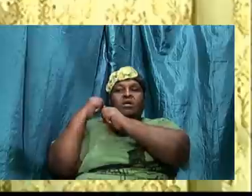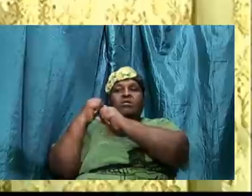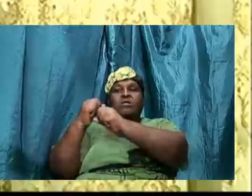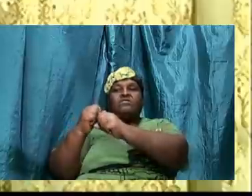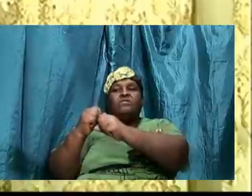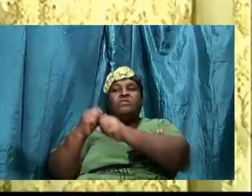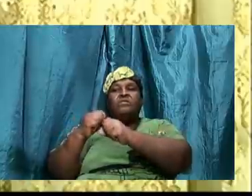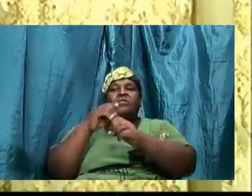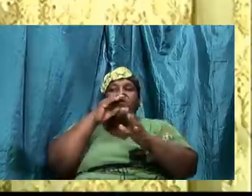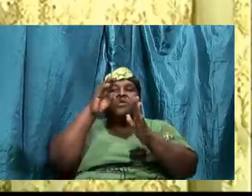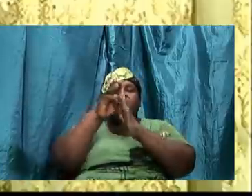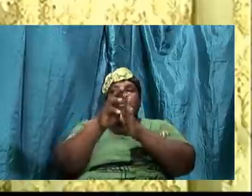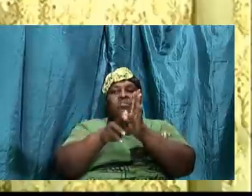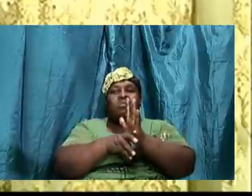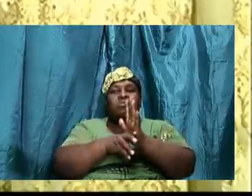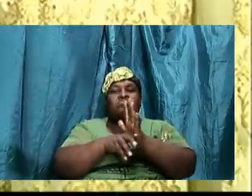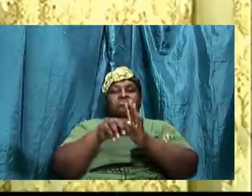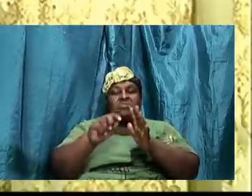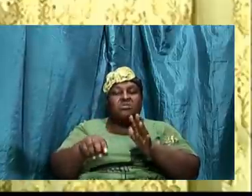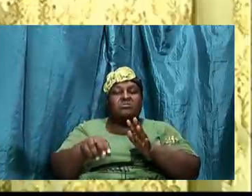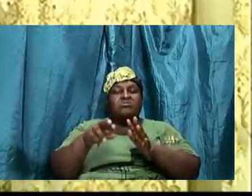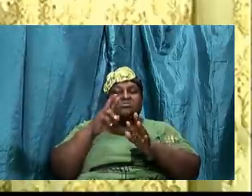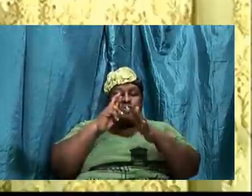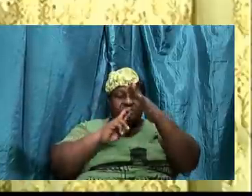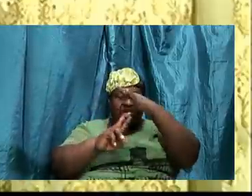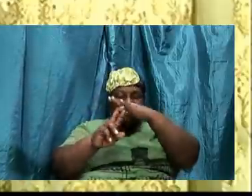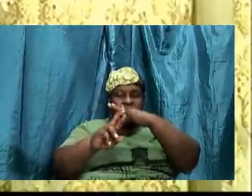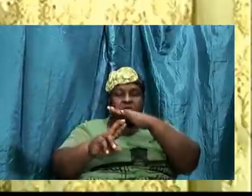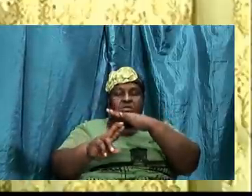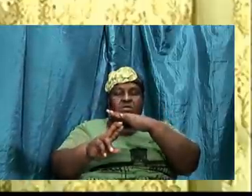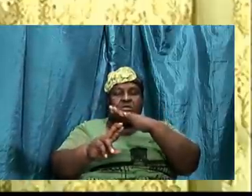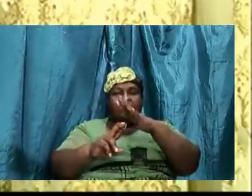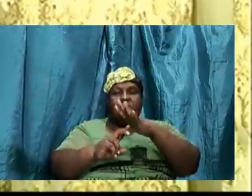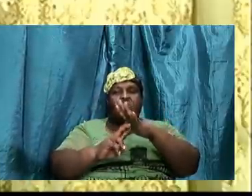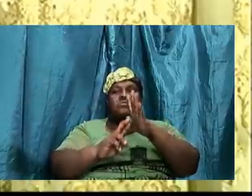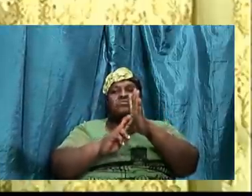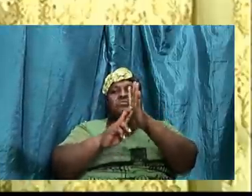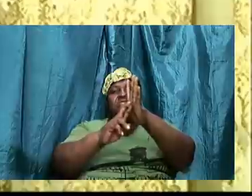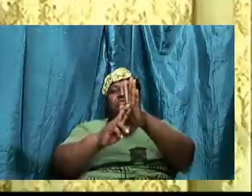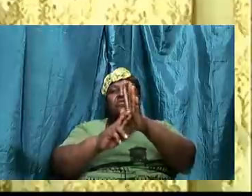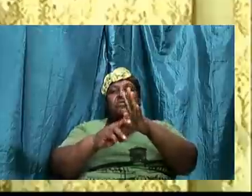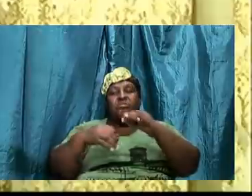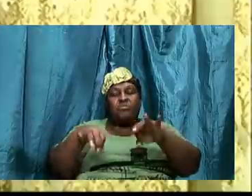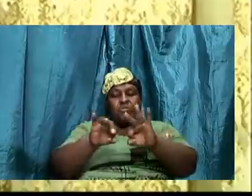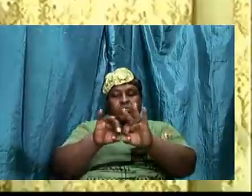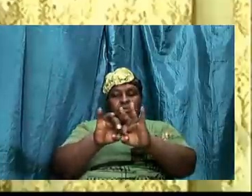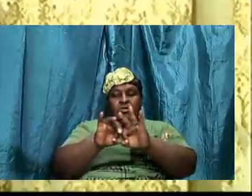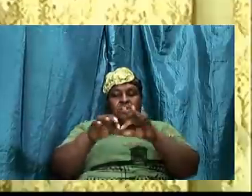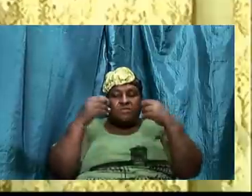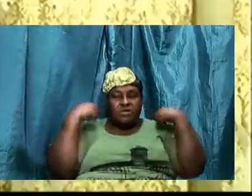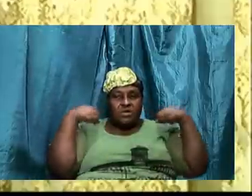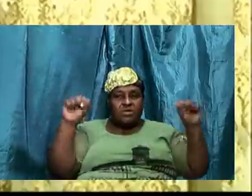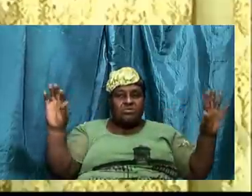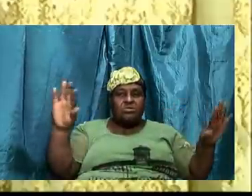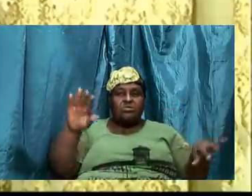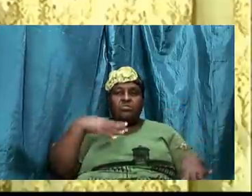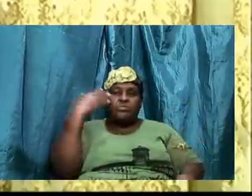This reveals the importance of cherubs in the presence of God.